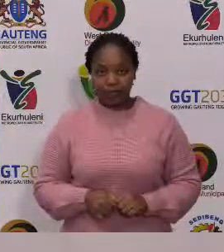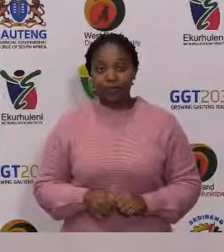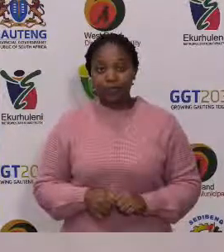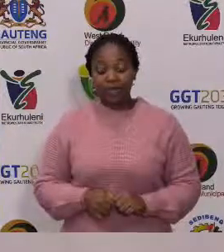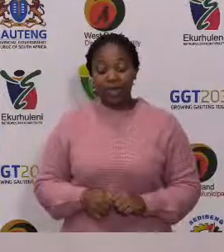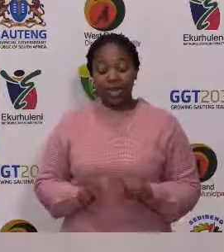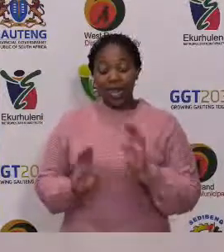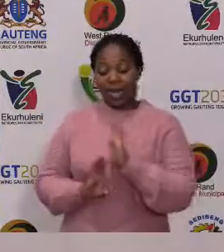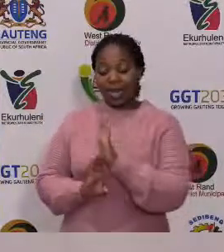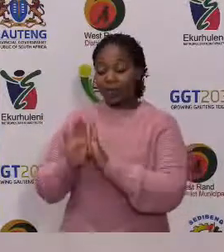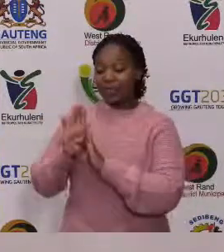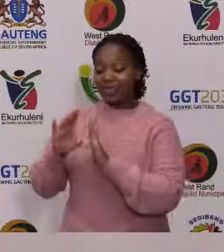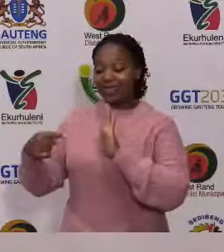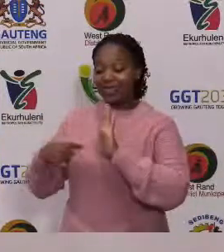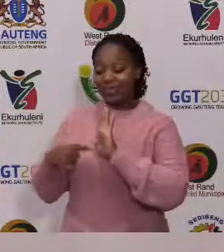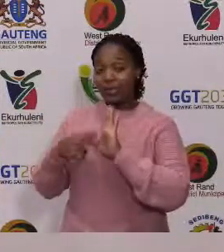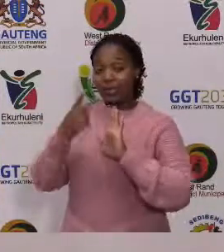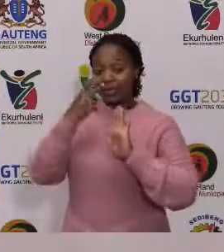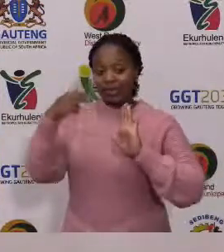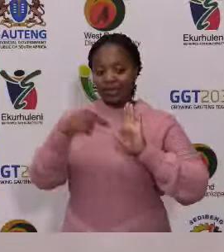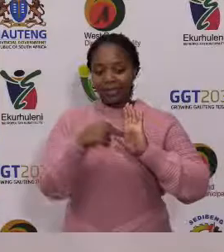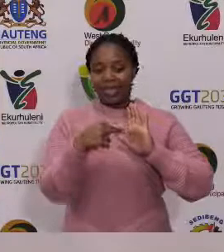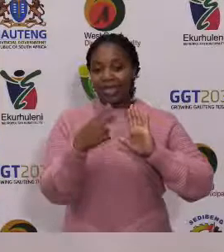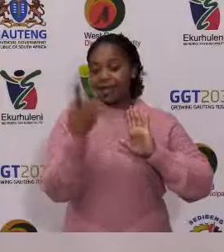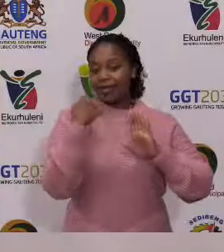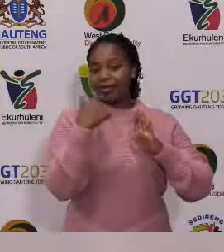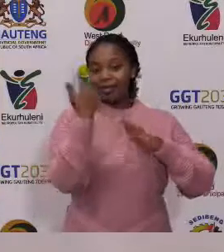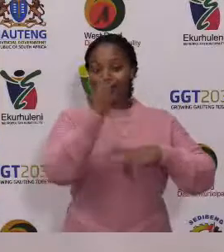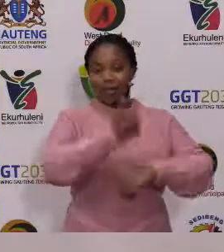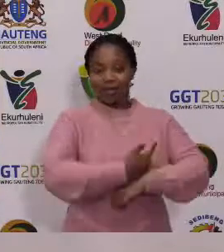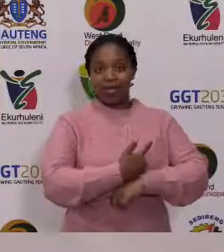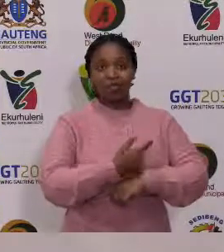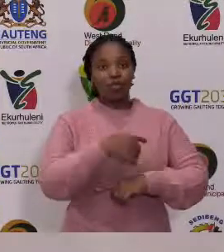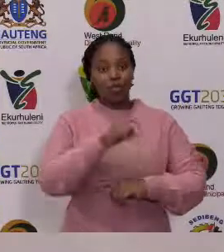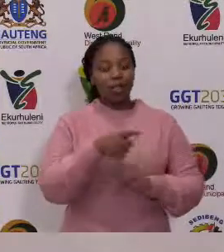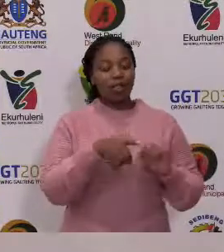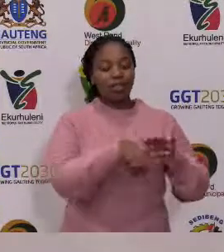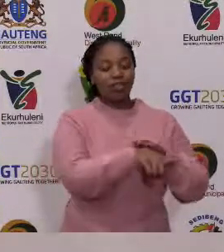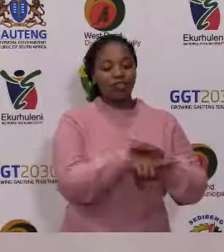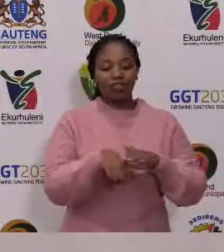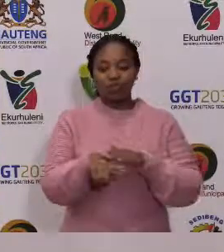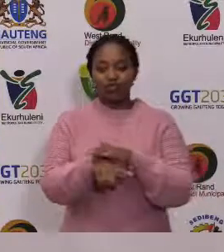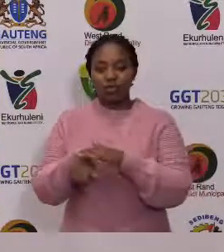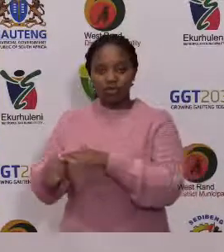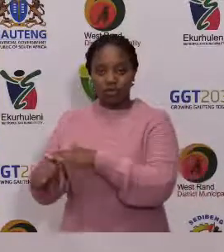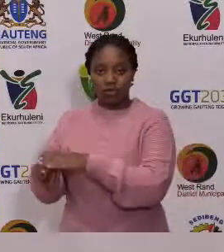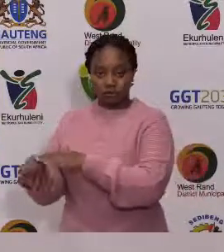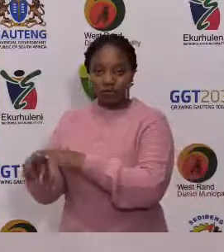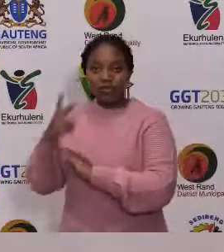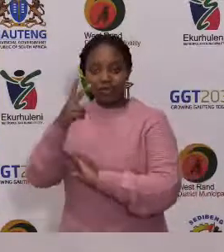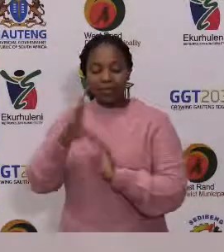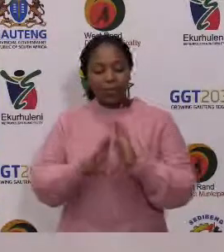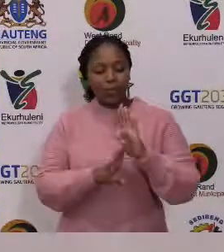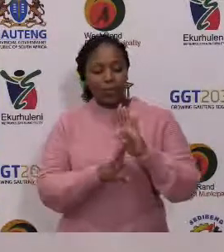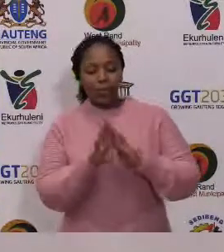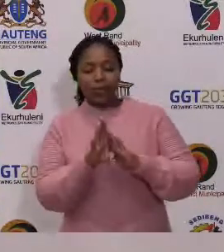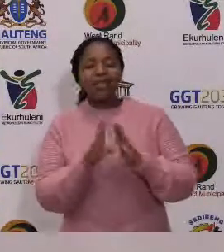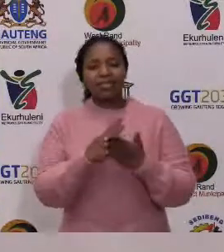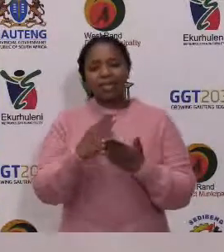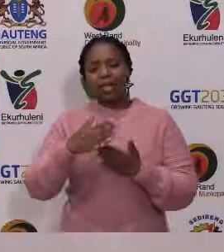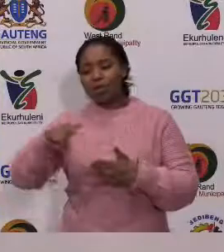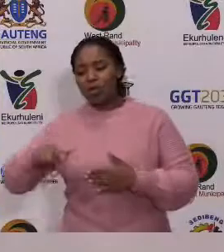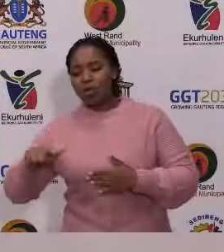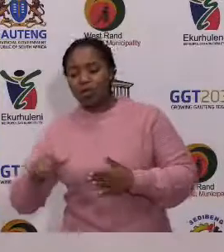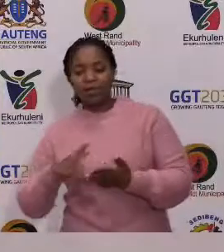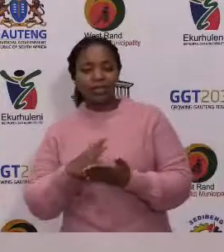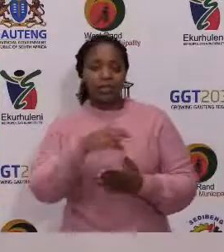we've been seeing in the last 7 days, all our districts have seen an increase. Some of them at a lower level than others. The